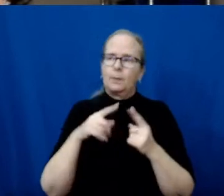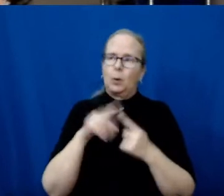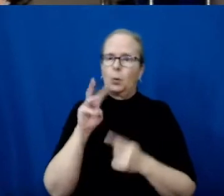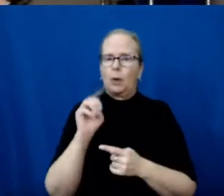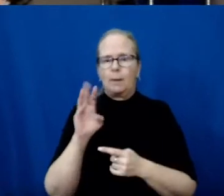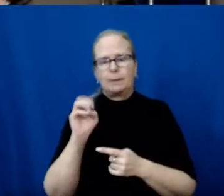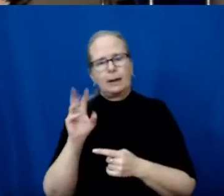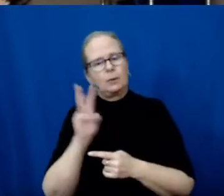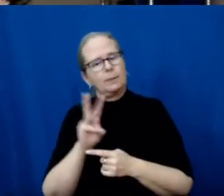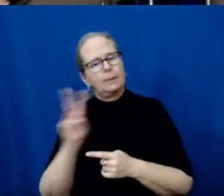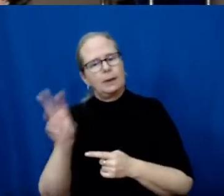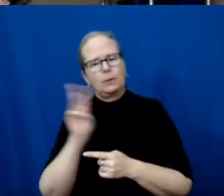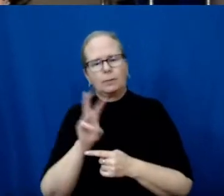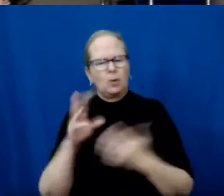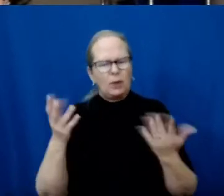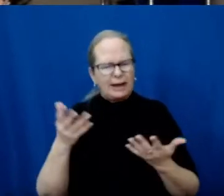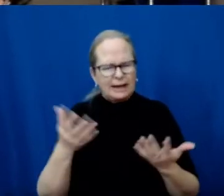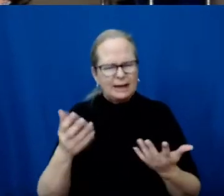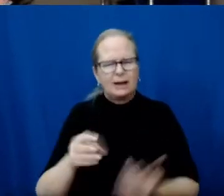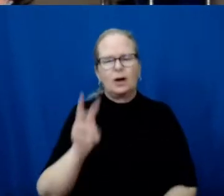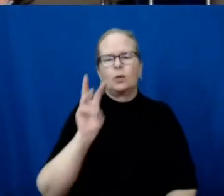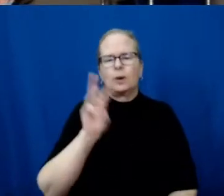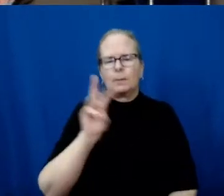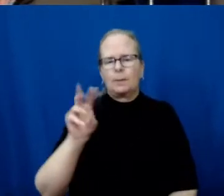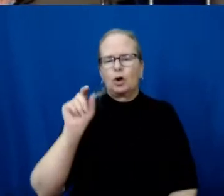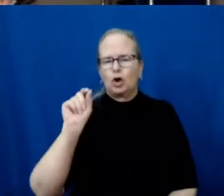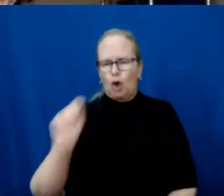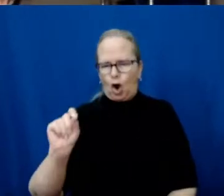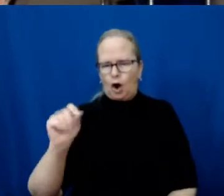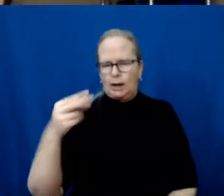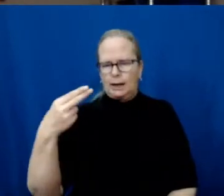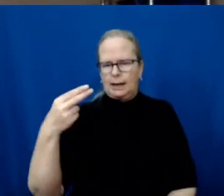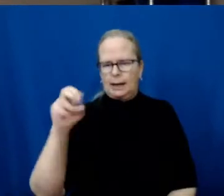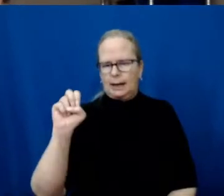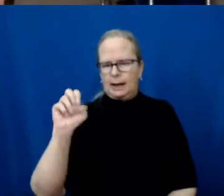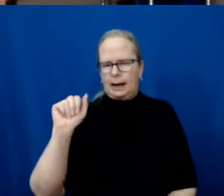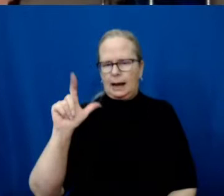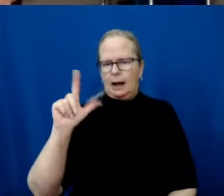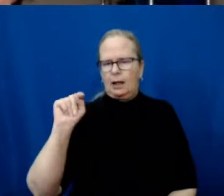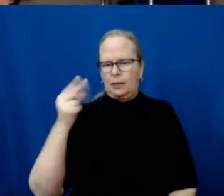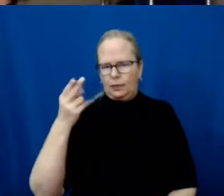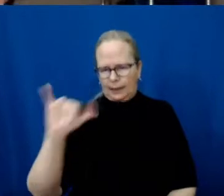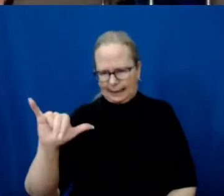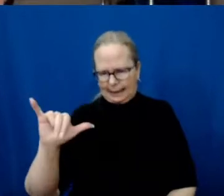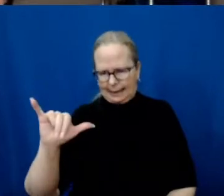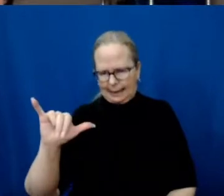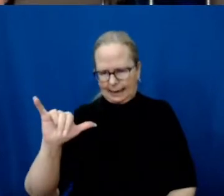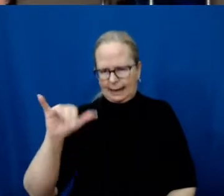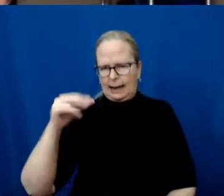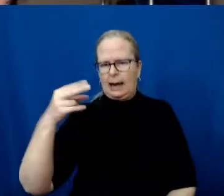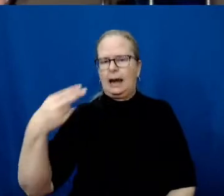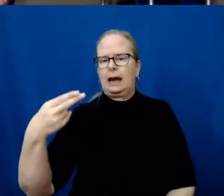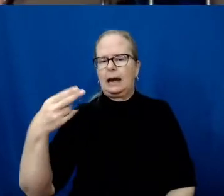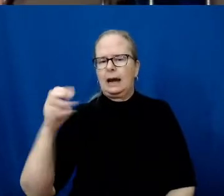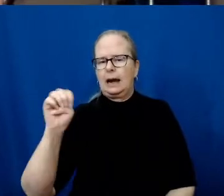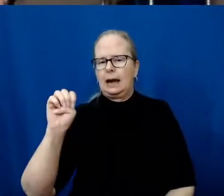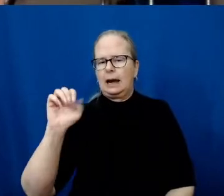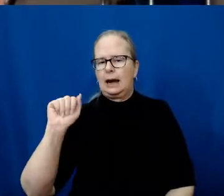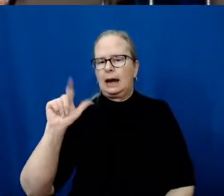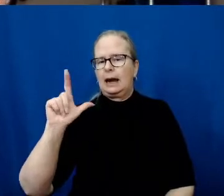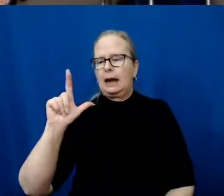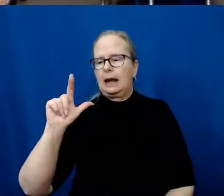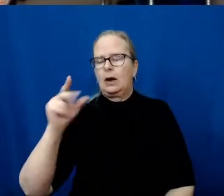healthyheating.com. So not healthy eating, although that's good too. That's good too. Healthy heating, and then